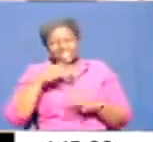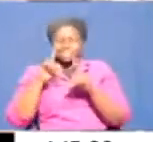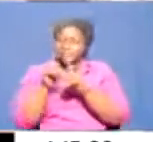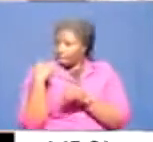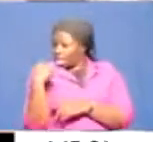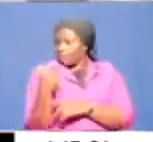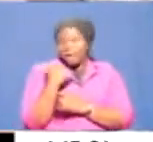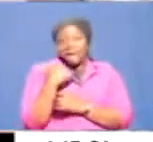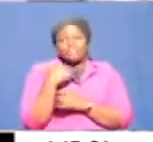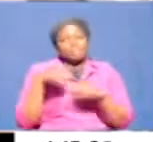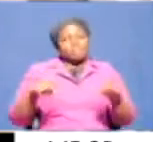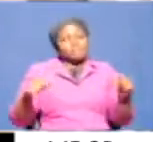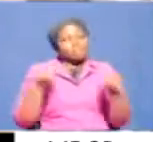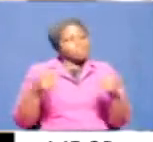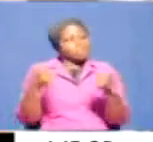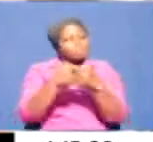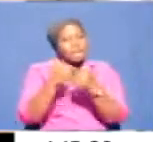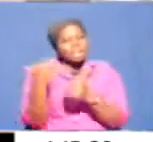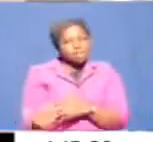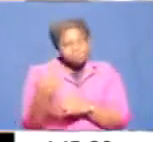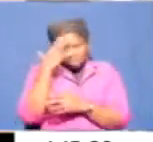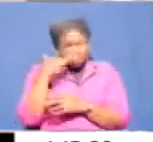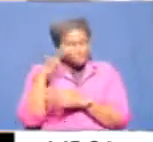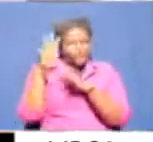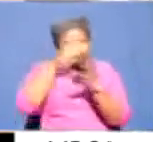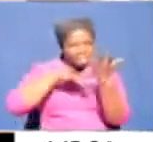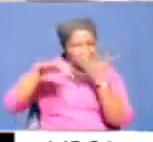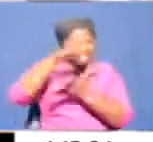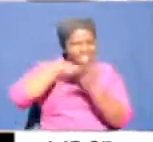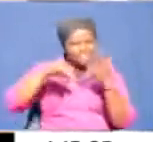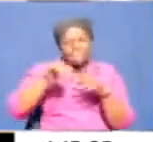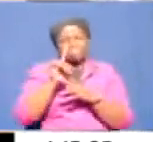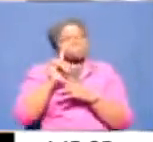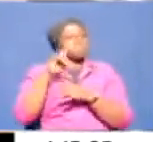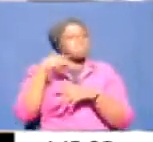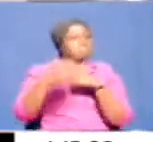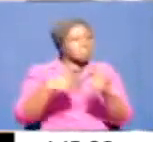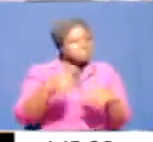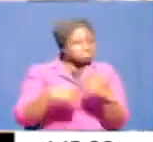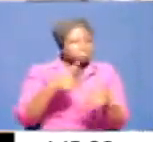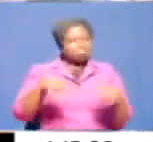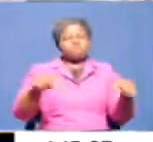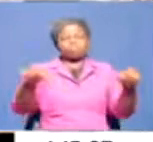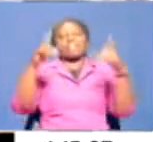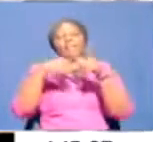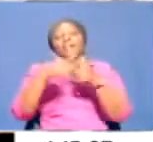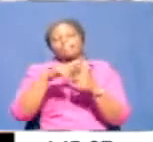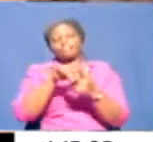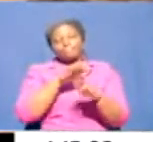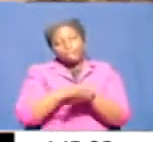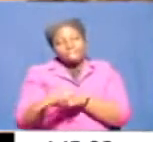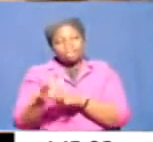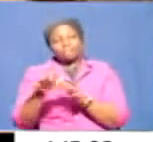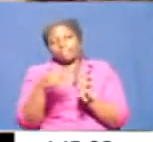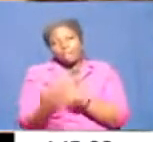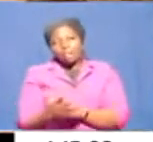ya vumbi, sio kupenda kwake. Alikuwa anaenda lakini akateleza juu ya vumbi mpaka hiyo mtoto ikabidi tuchange ndio atoke hospitali.